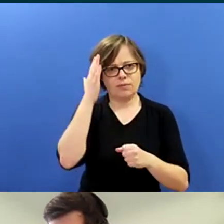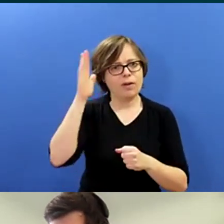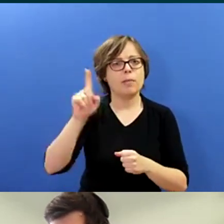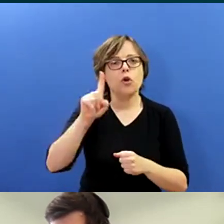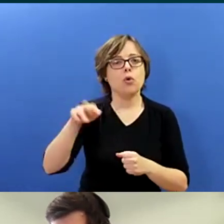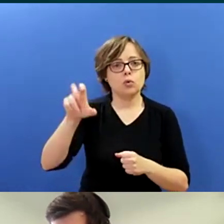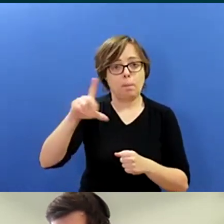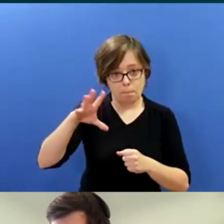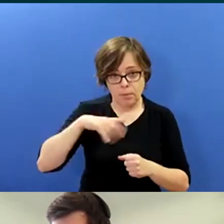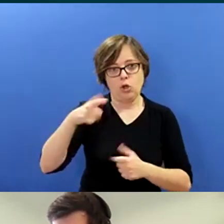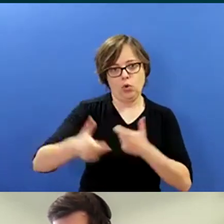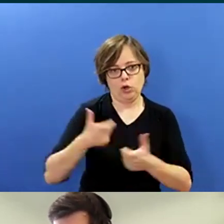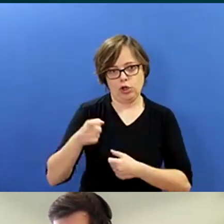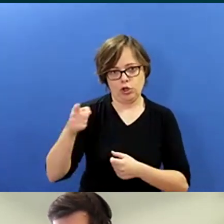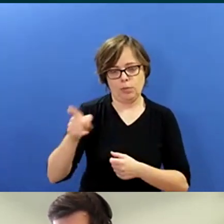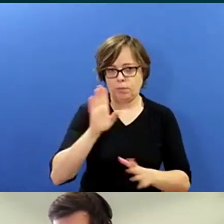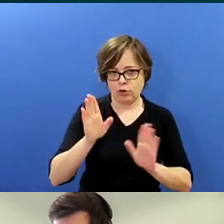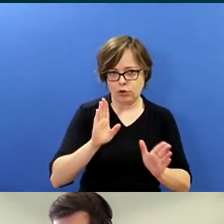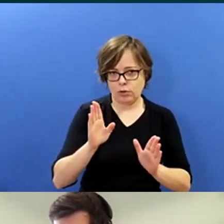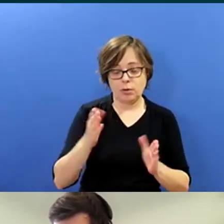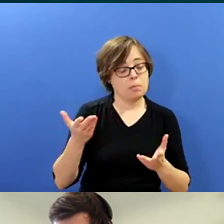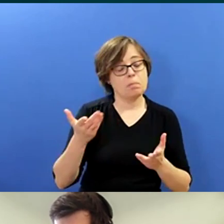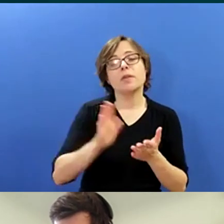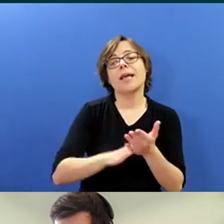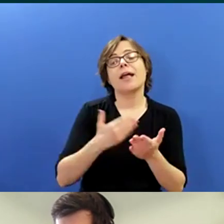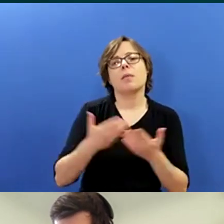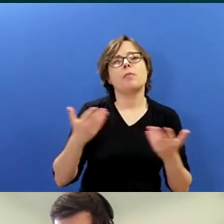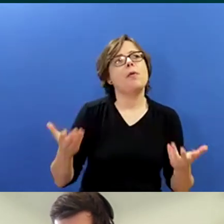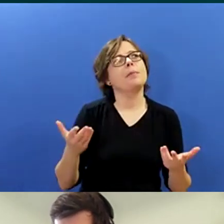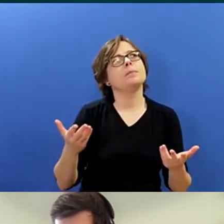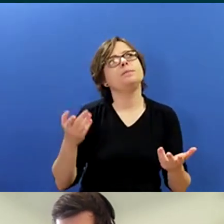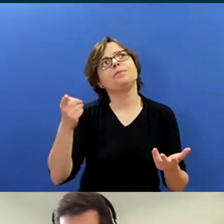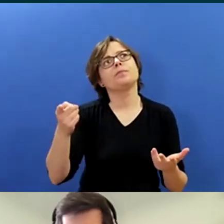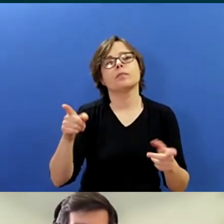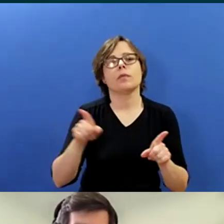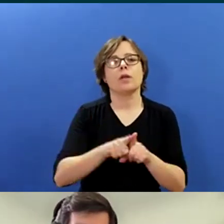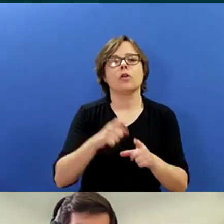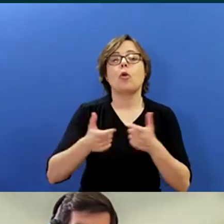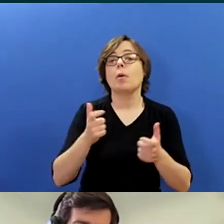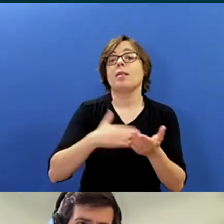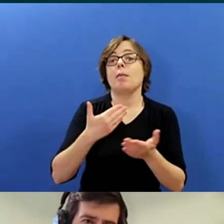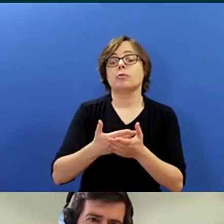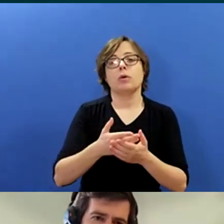just put some couches into a neighborhood and invite people